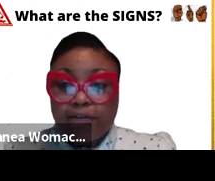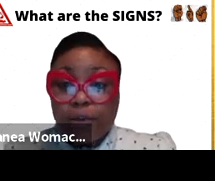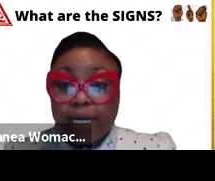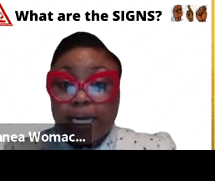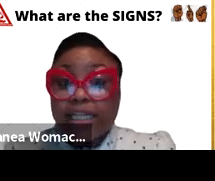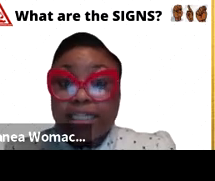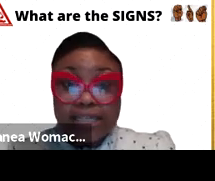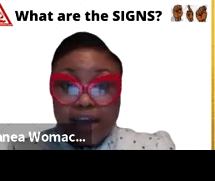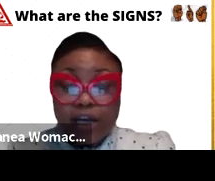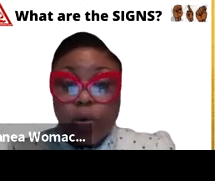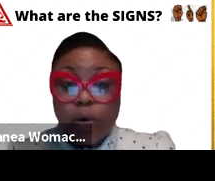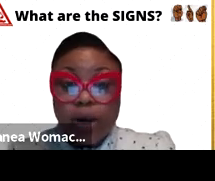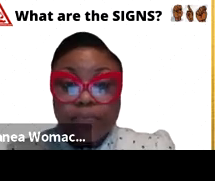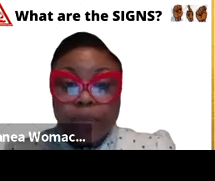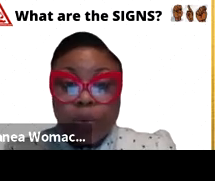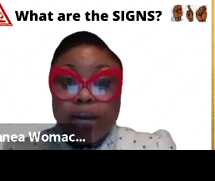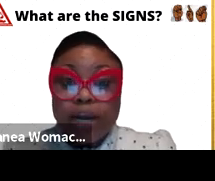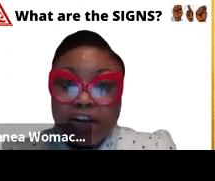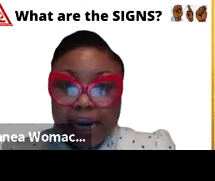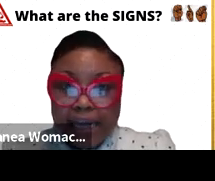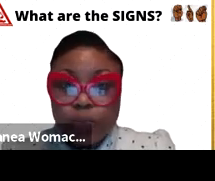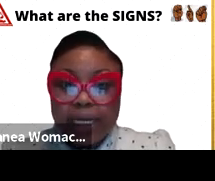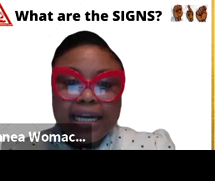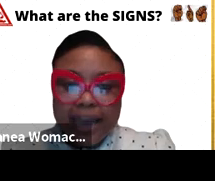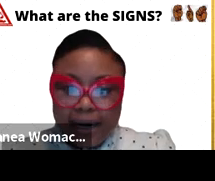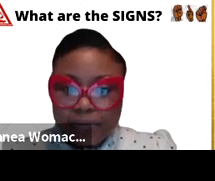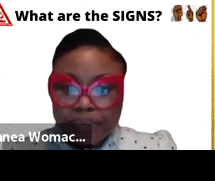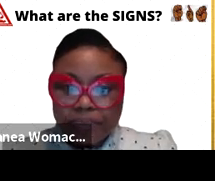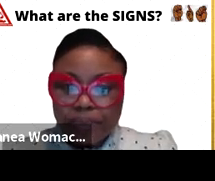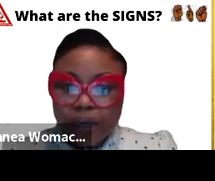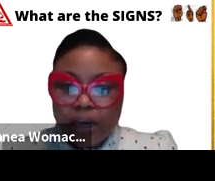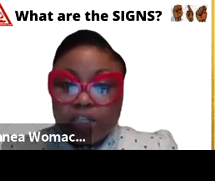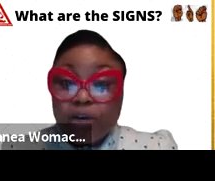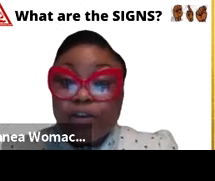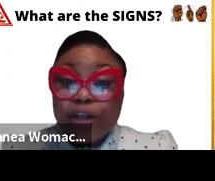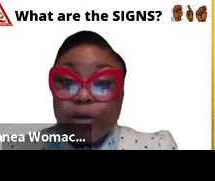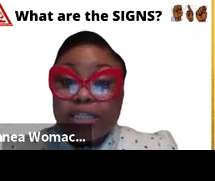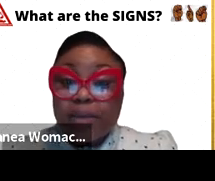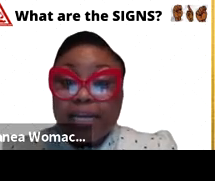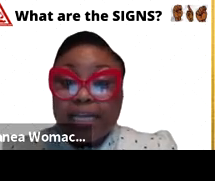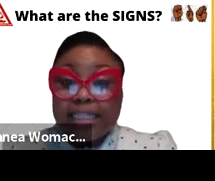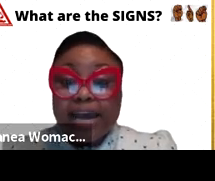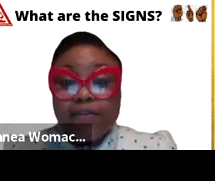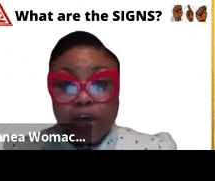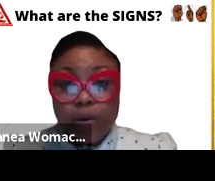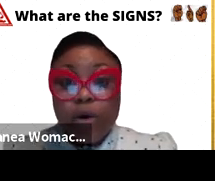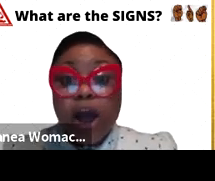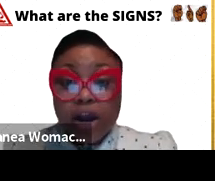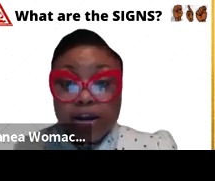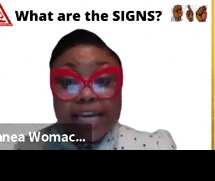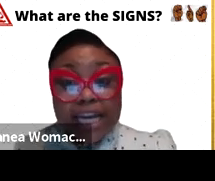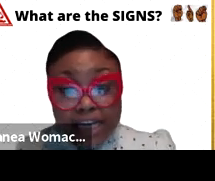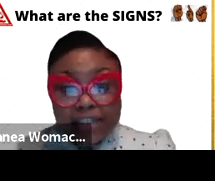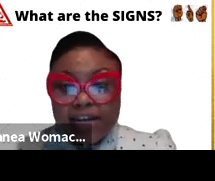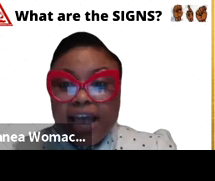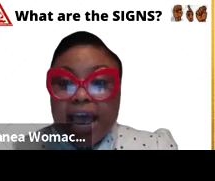have frequent hearing tests done, or wear hearing aids when indicated. So for those completely deaf though, or hard